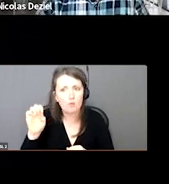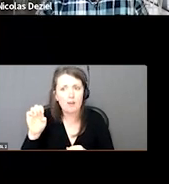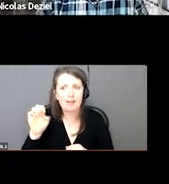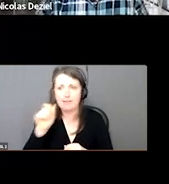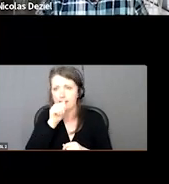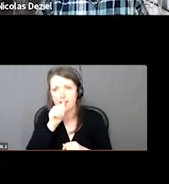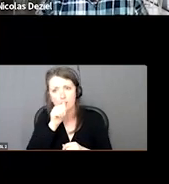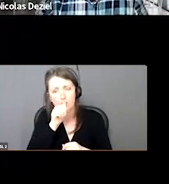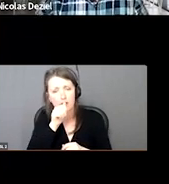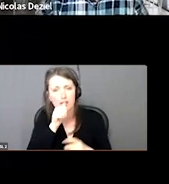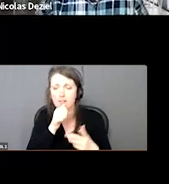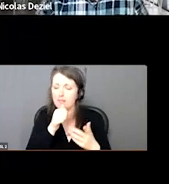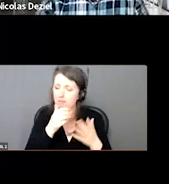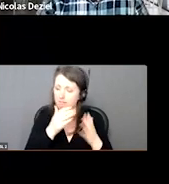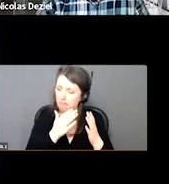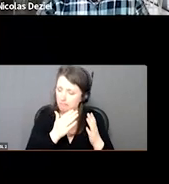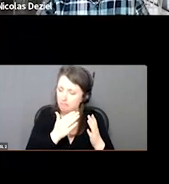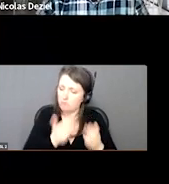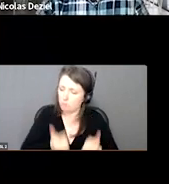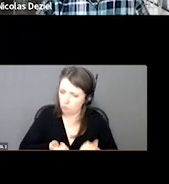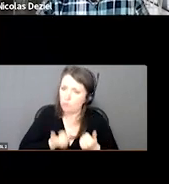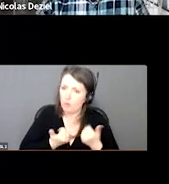know how you want to protect it, you're better off not